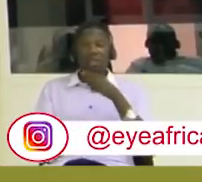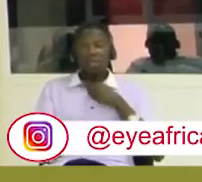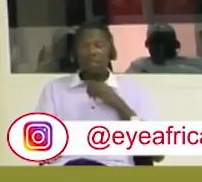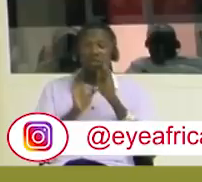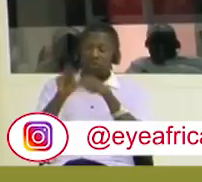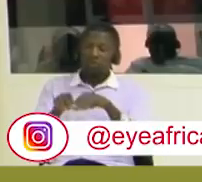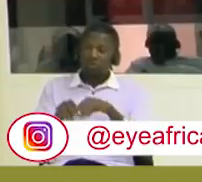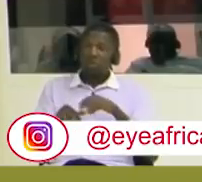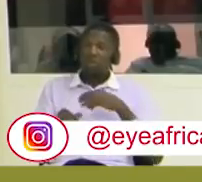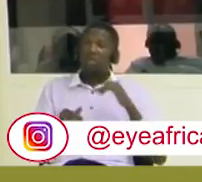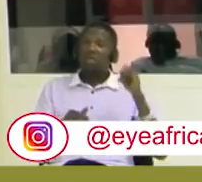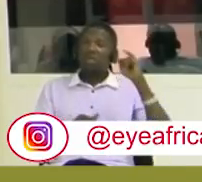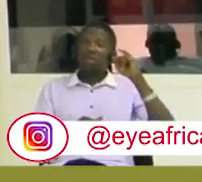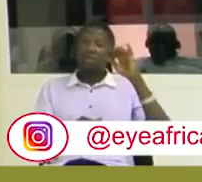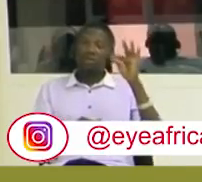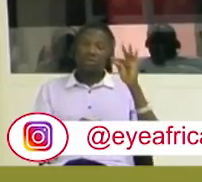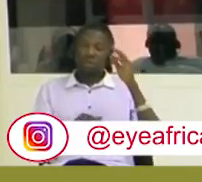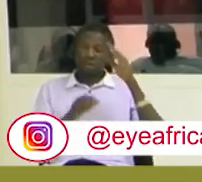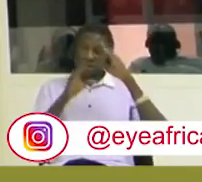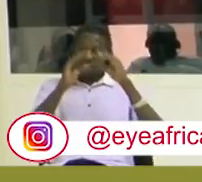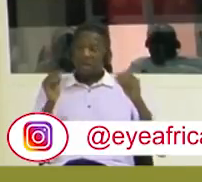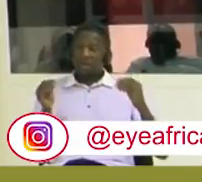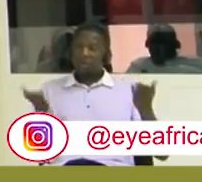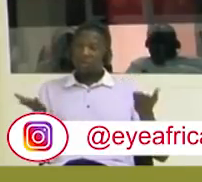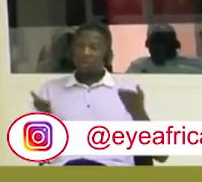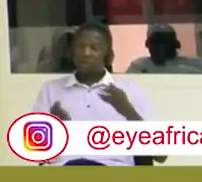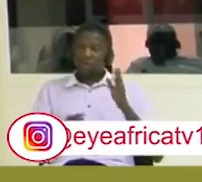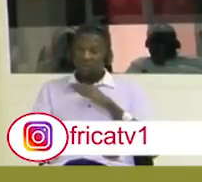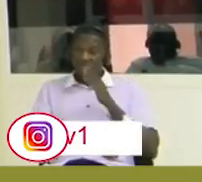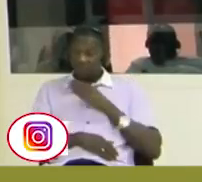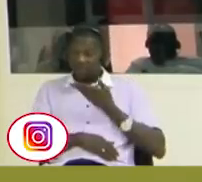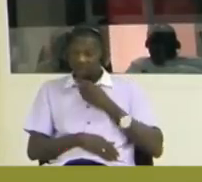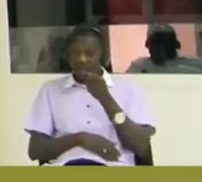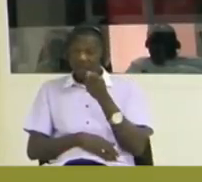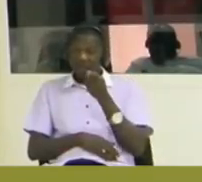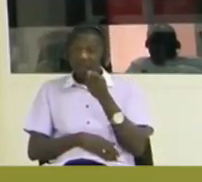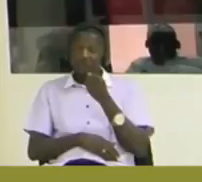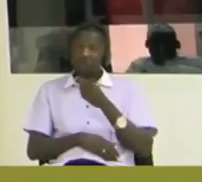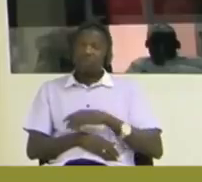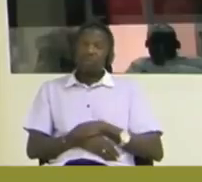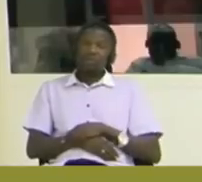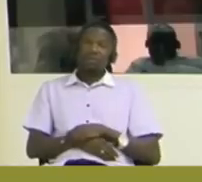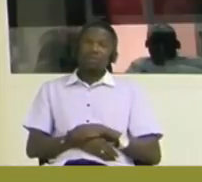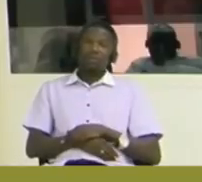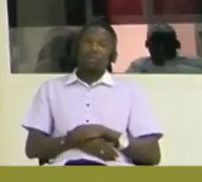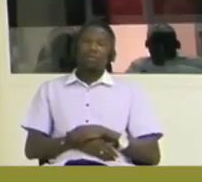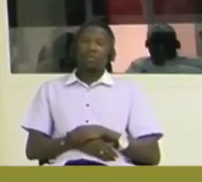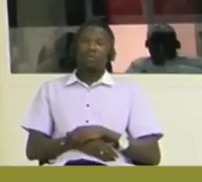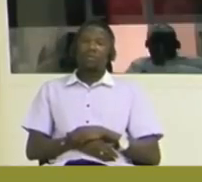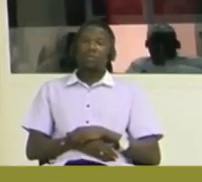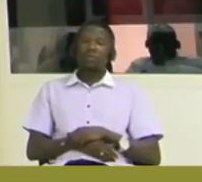off at Yankuba Ture's house. Is he lying? Well, sir, first of all,